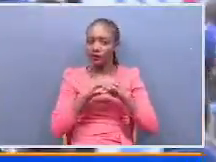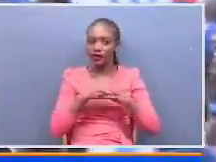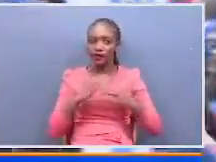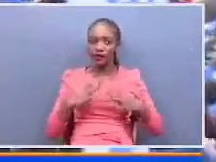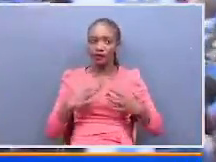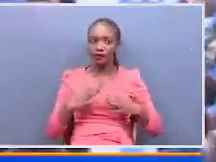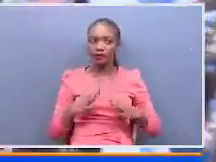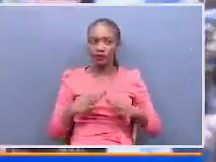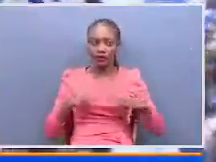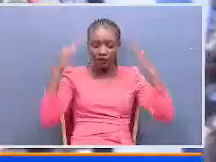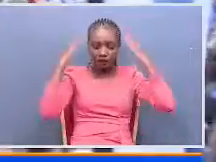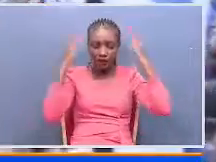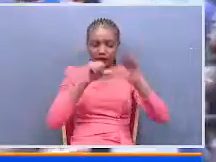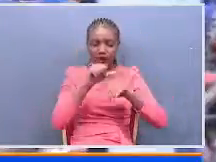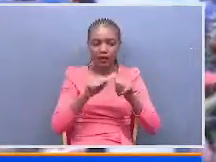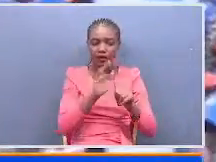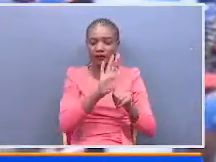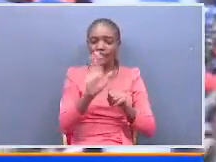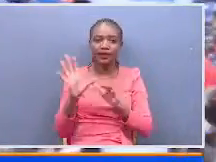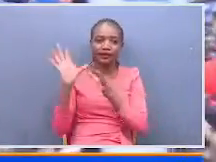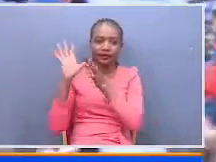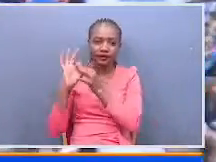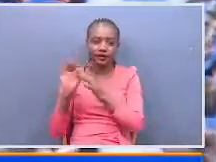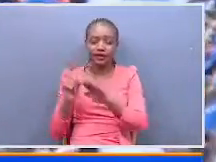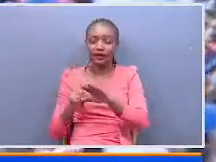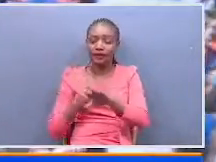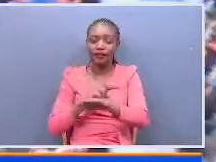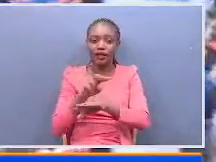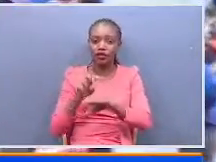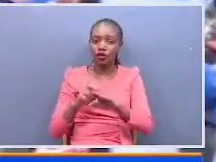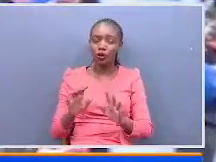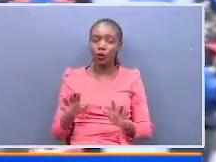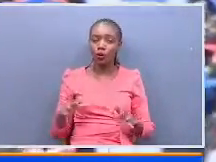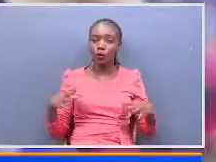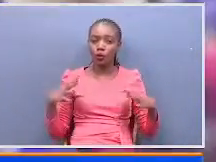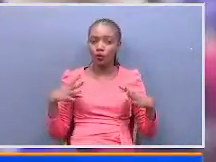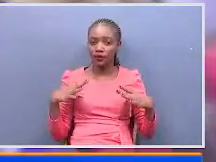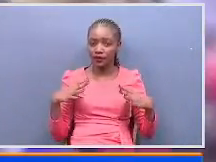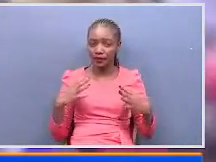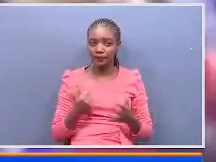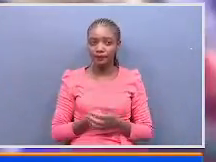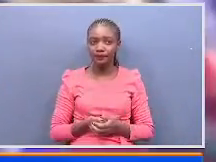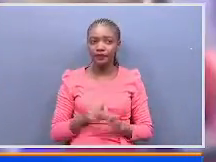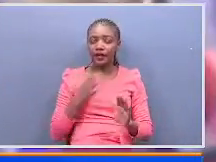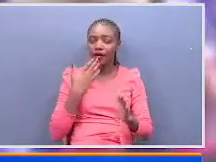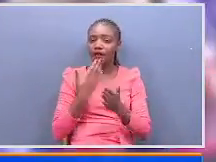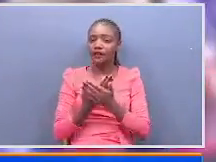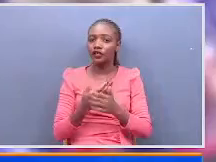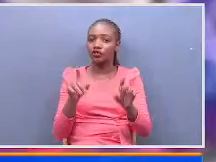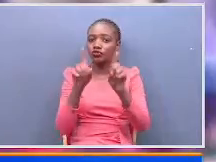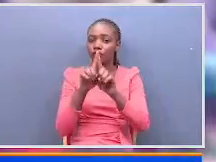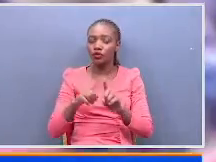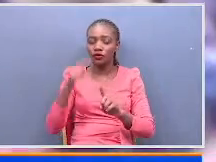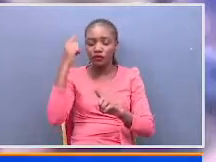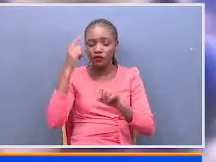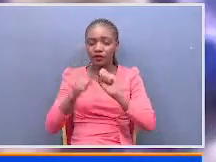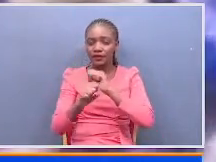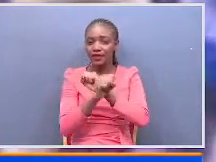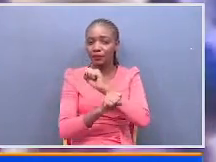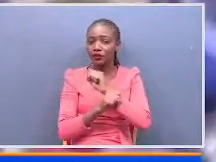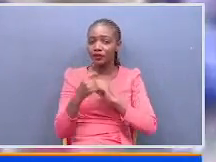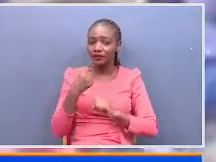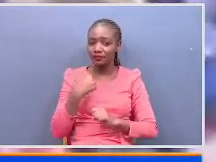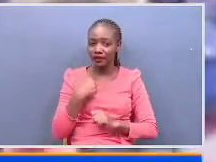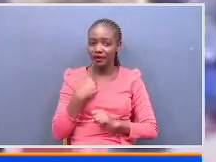the tradition of the head of state during national holidays. Thank you also for standing with me in the